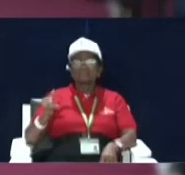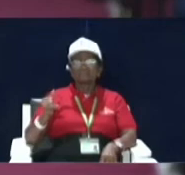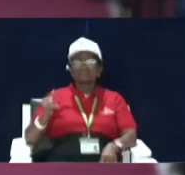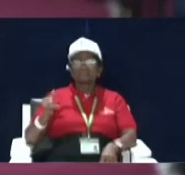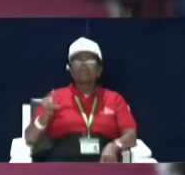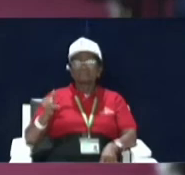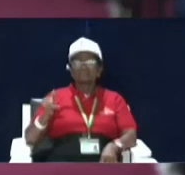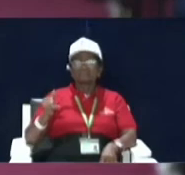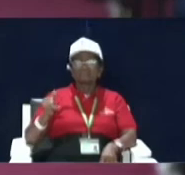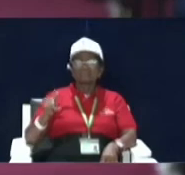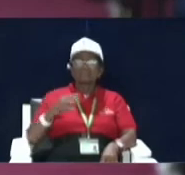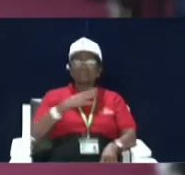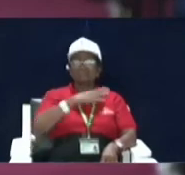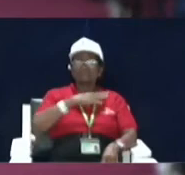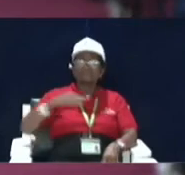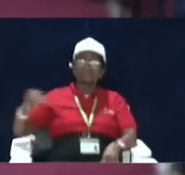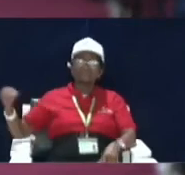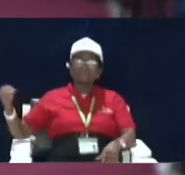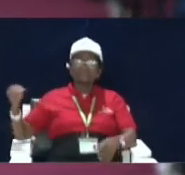And then